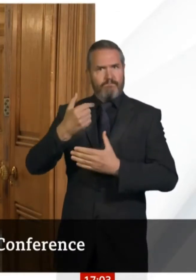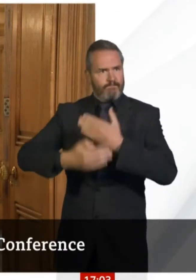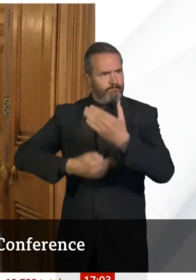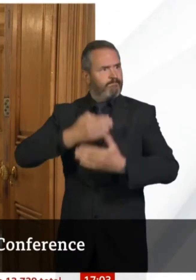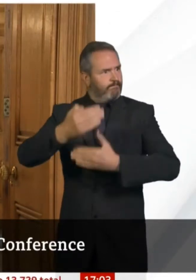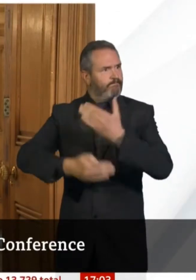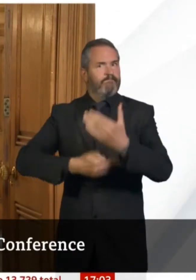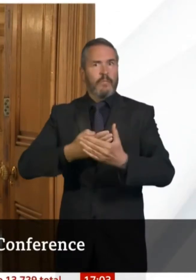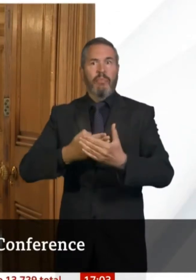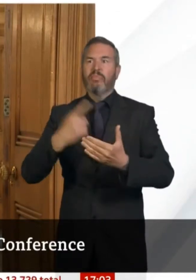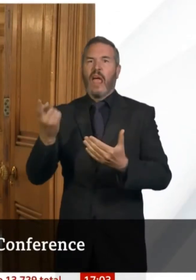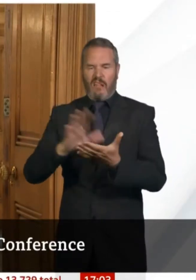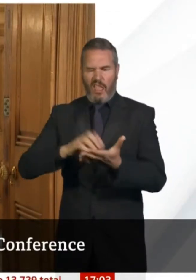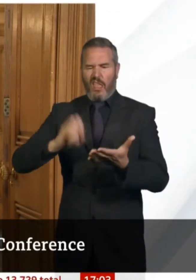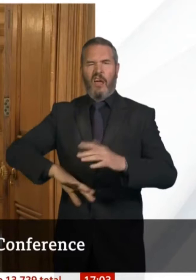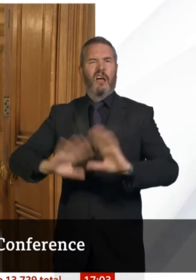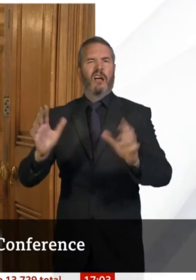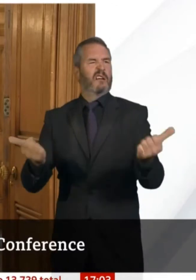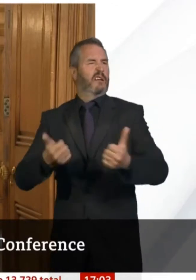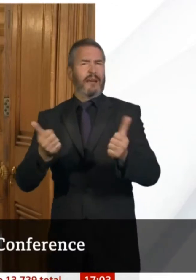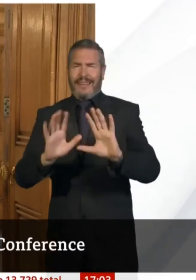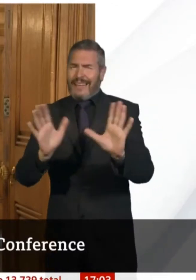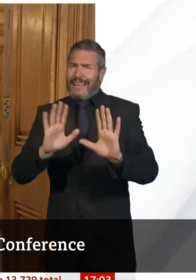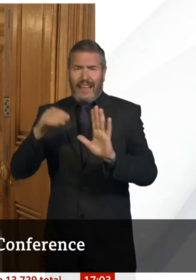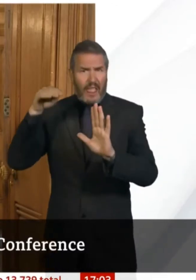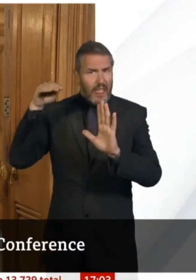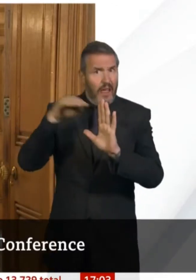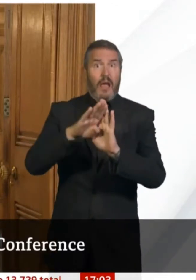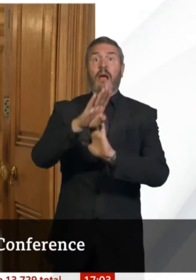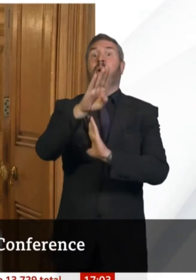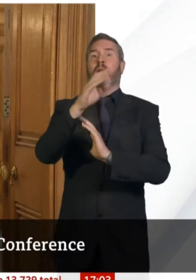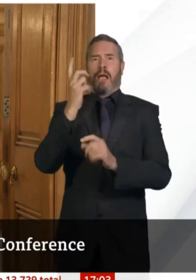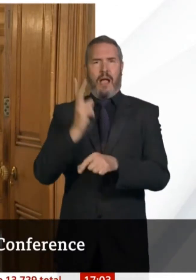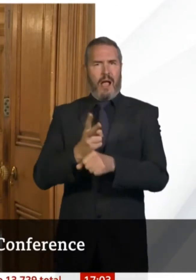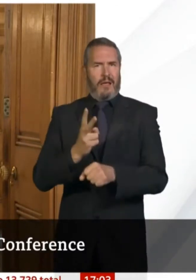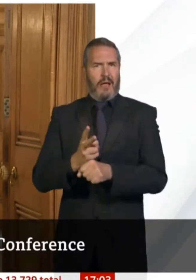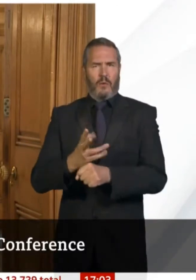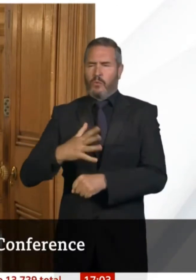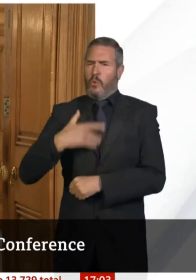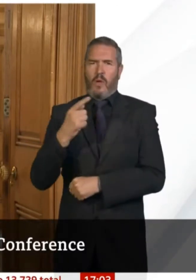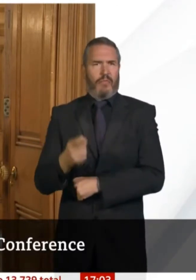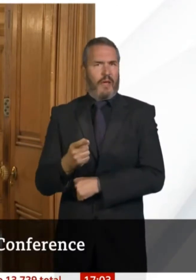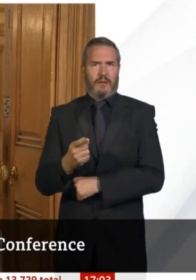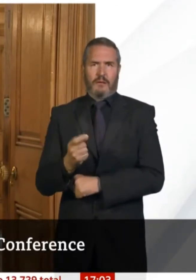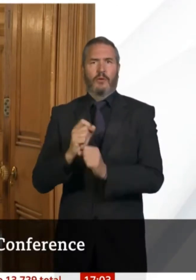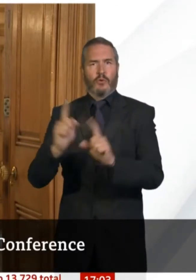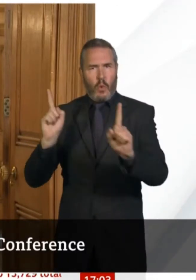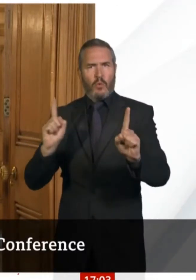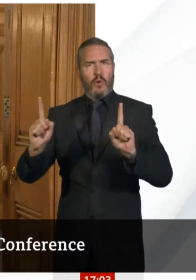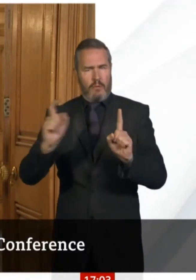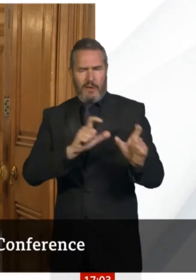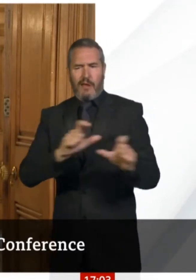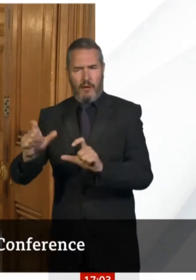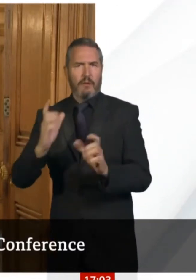as a result would require an even longer period of the more restrictive social distancing measures.